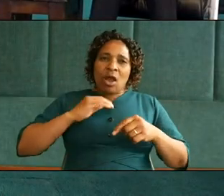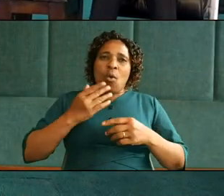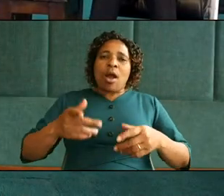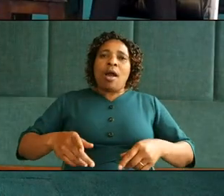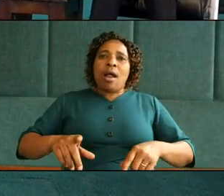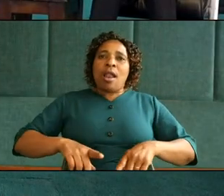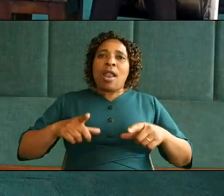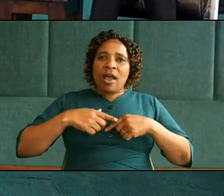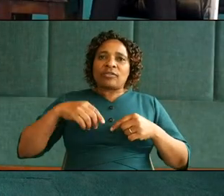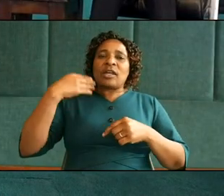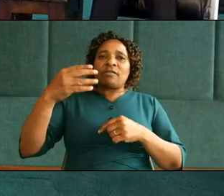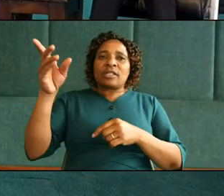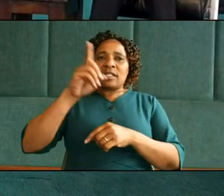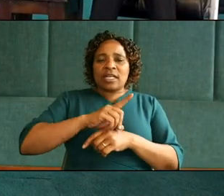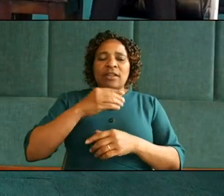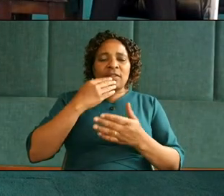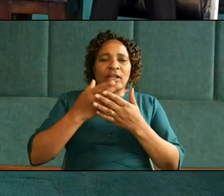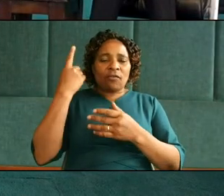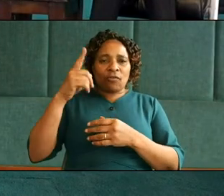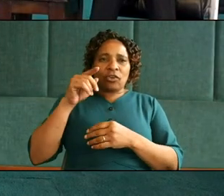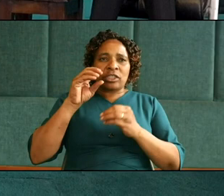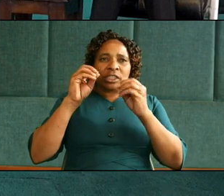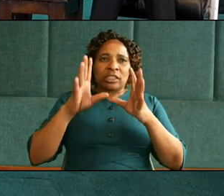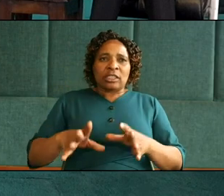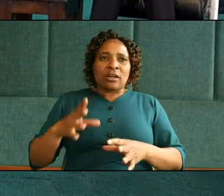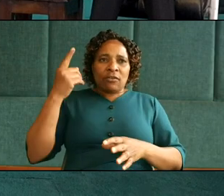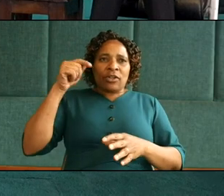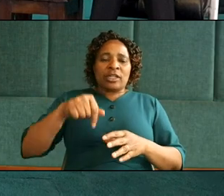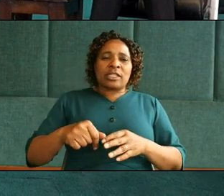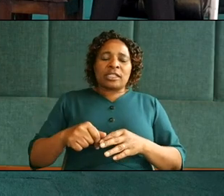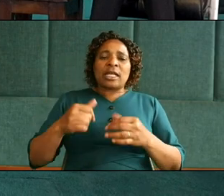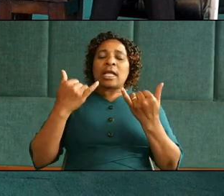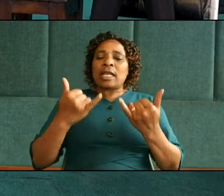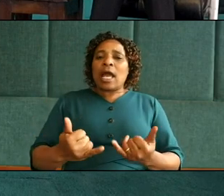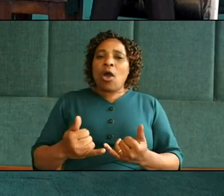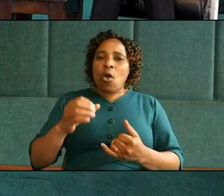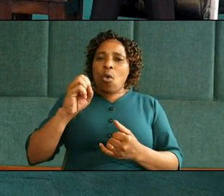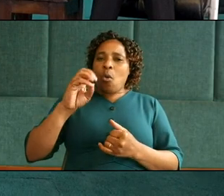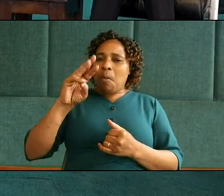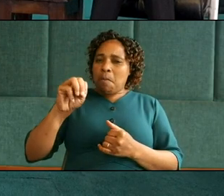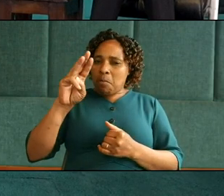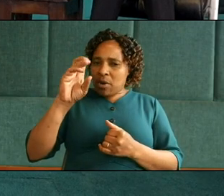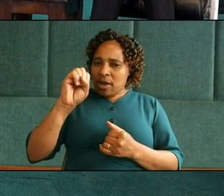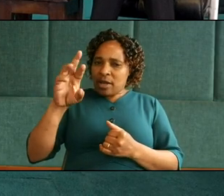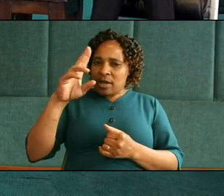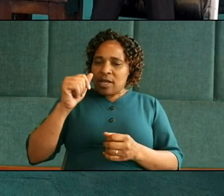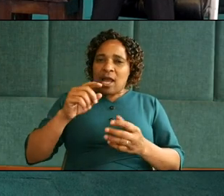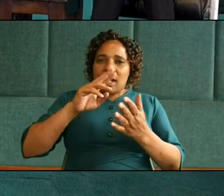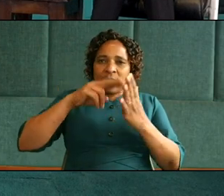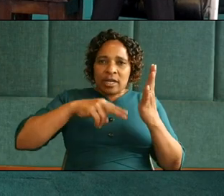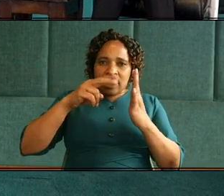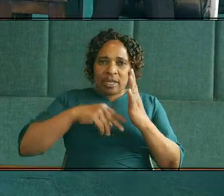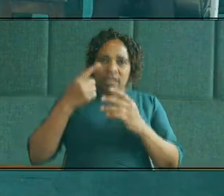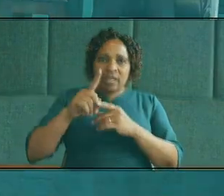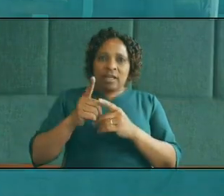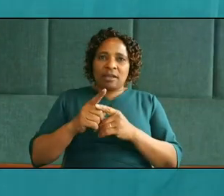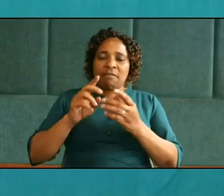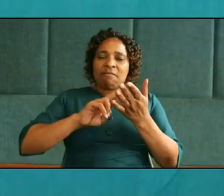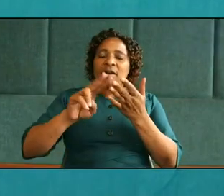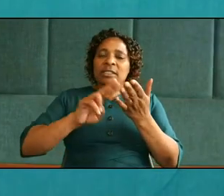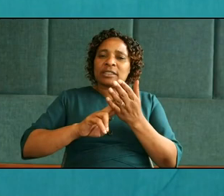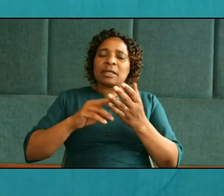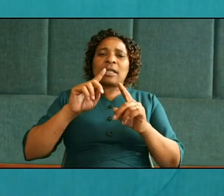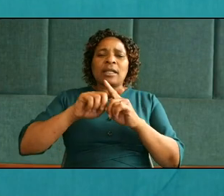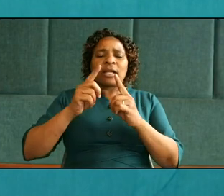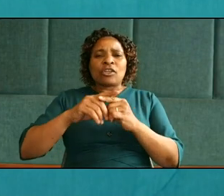so much, Teacher Kevin, for that insight. Now, even as Omweri had read for us the key text, Joshua gave them two